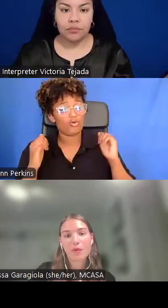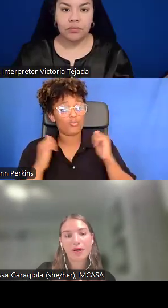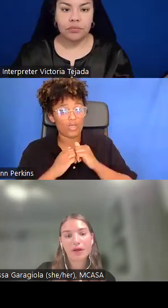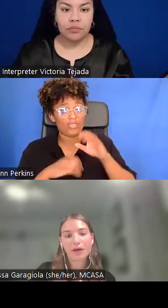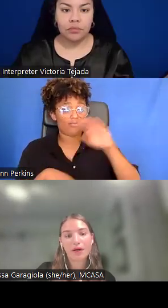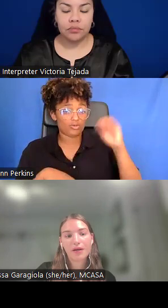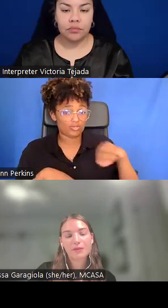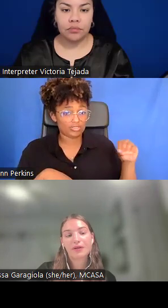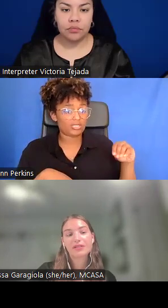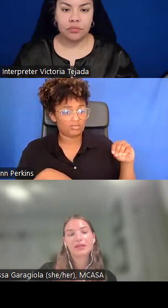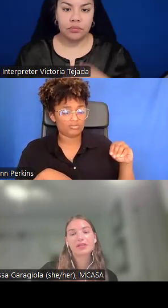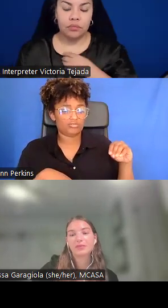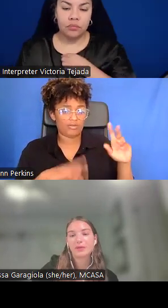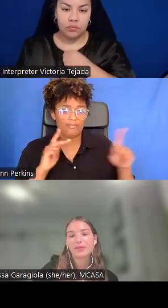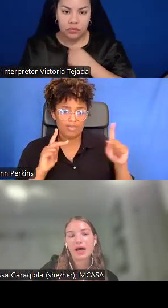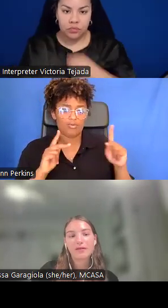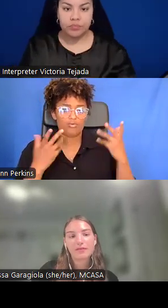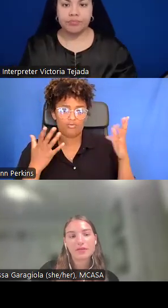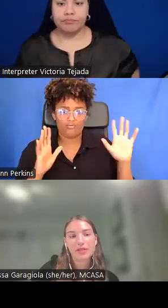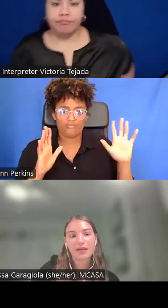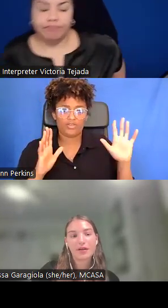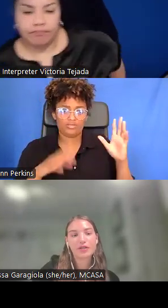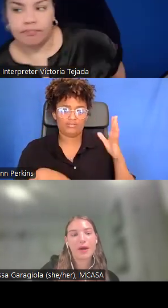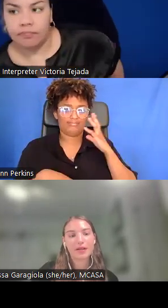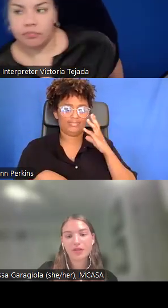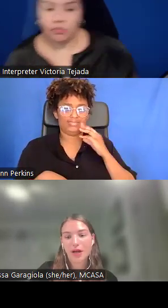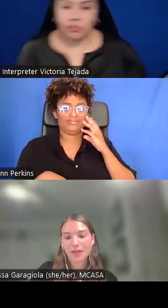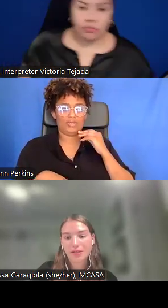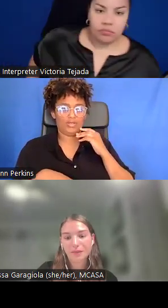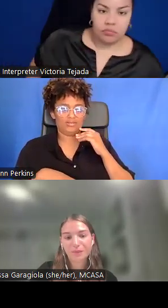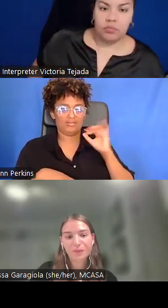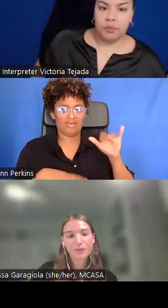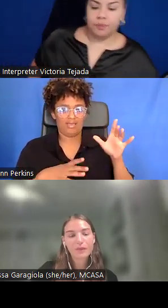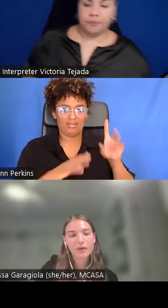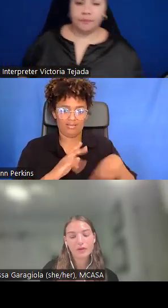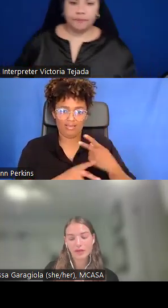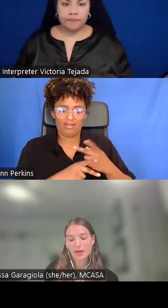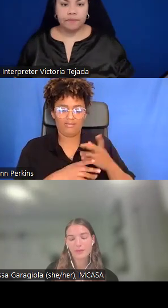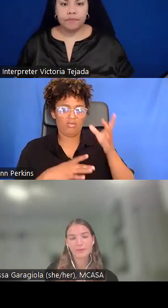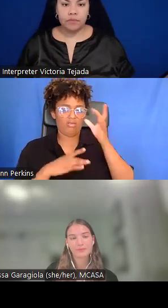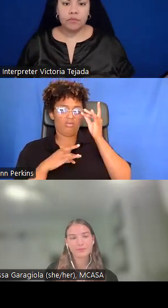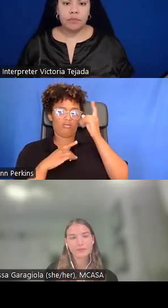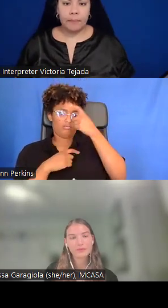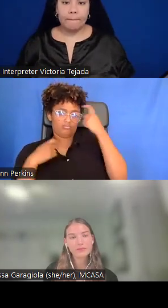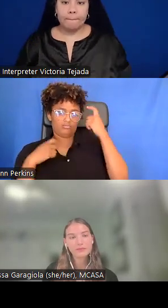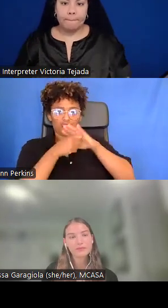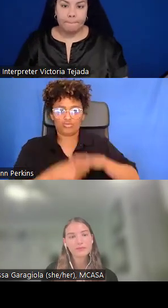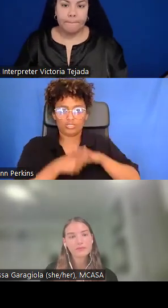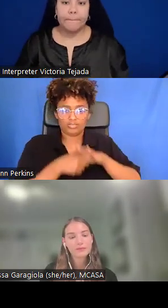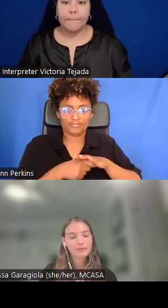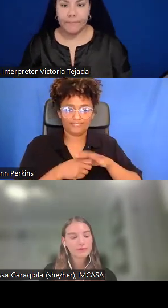who are reporting experiencing symptoms of secondary traumatic stress. Next slide.